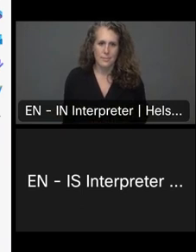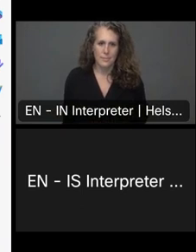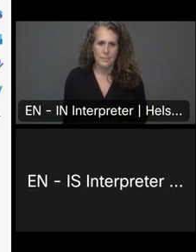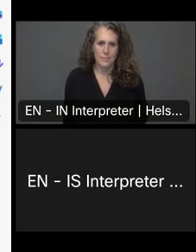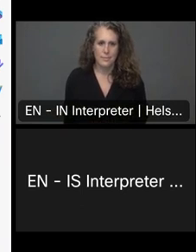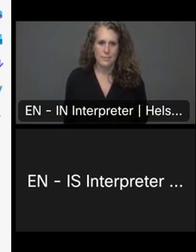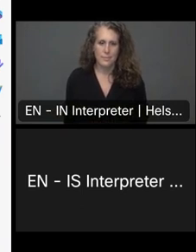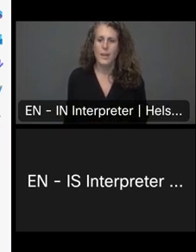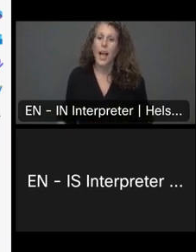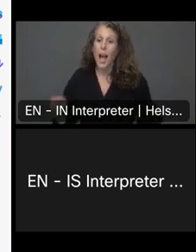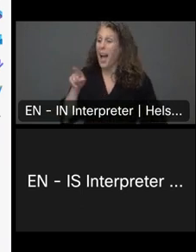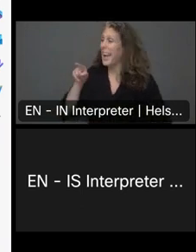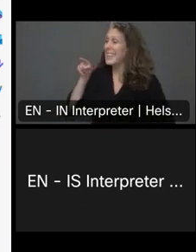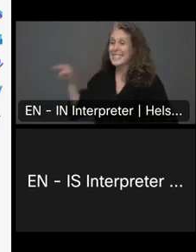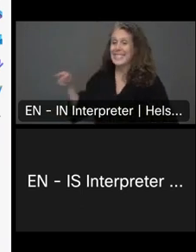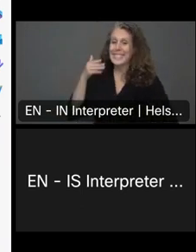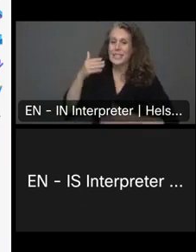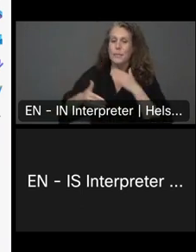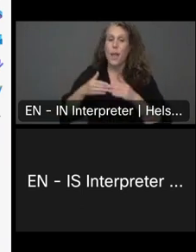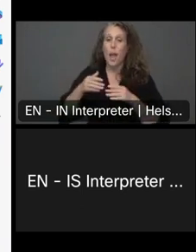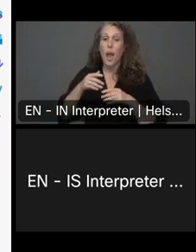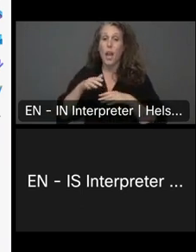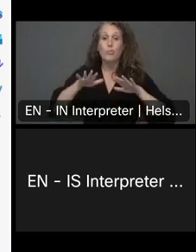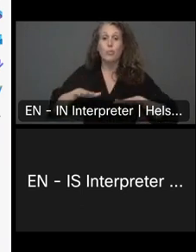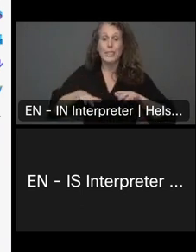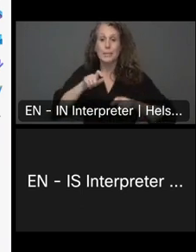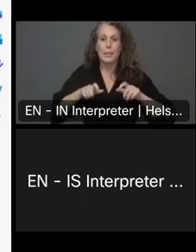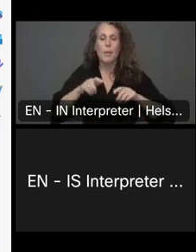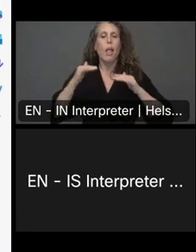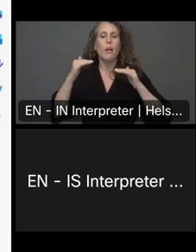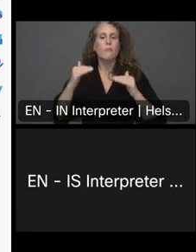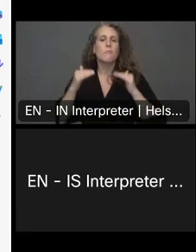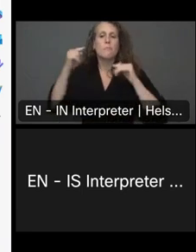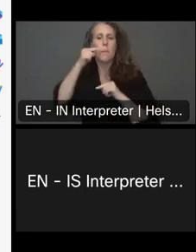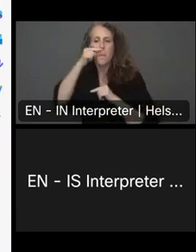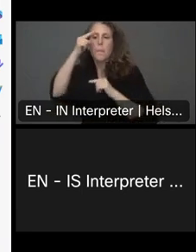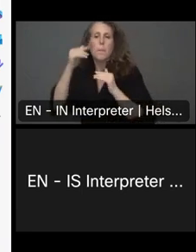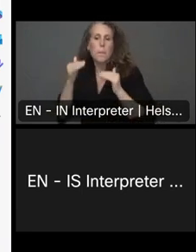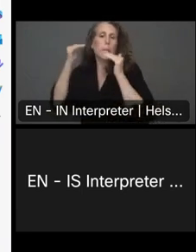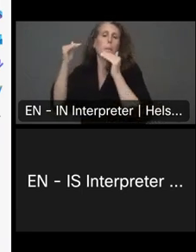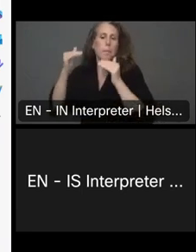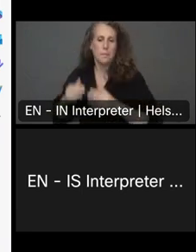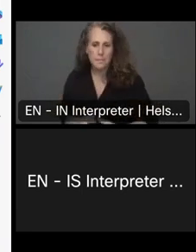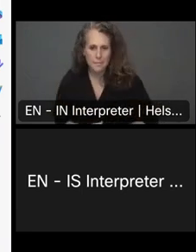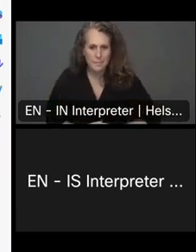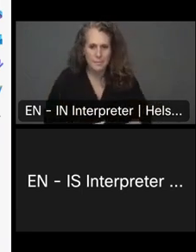Englishman that he has in mind here, to a stubborn dislike of putting things too